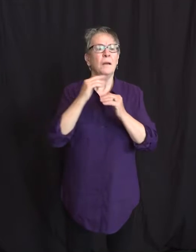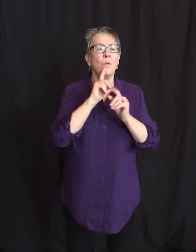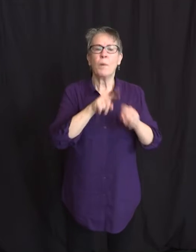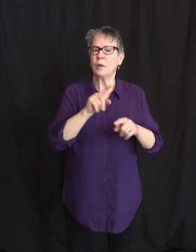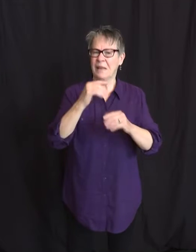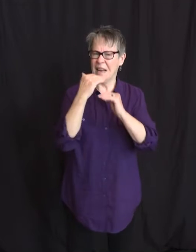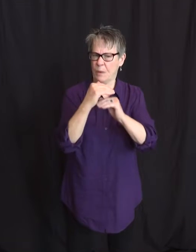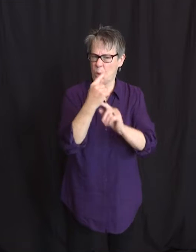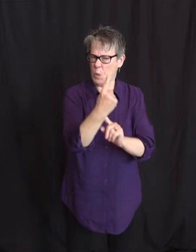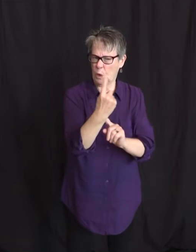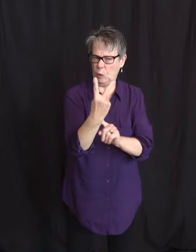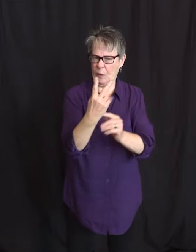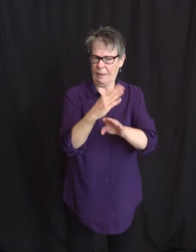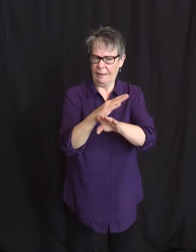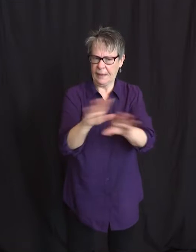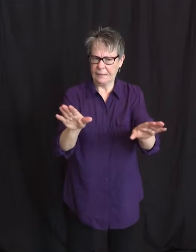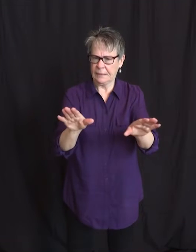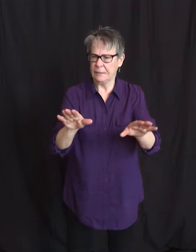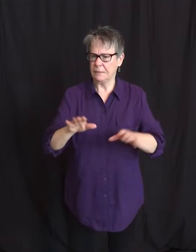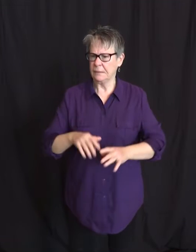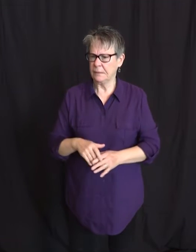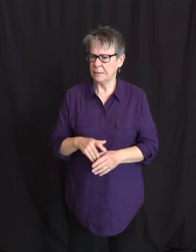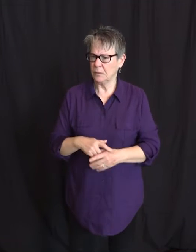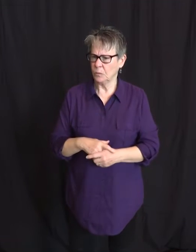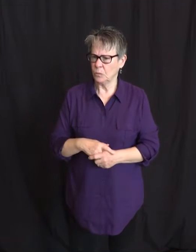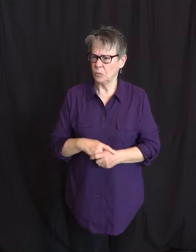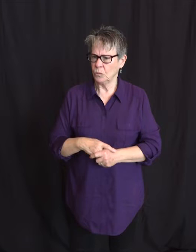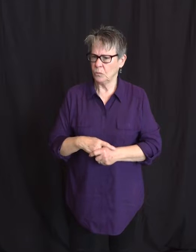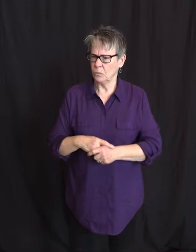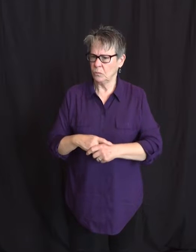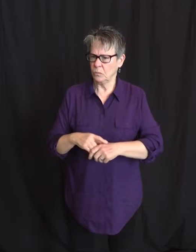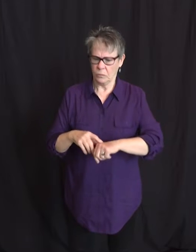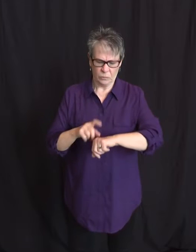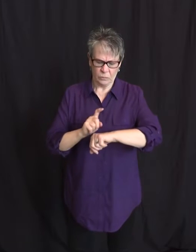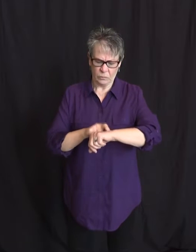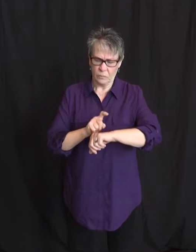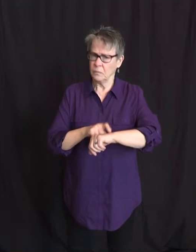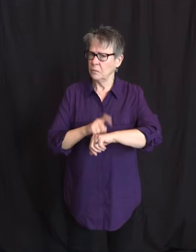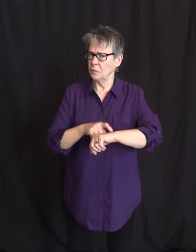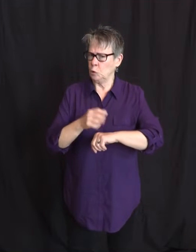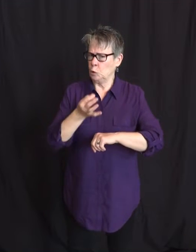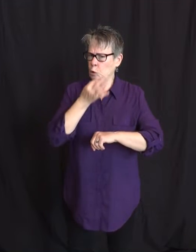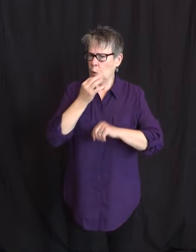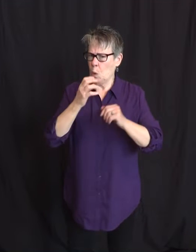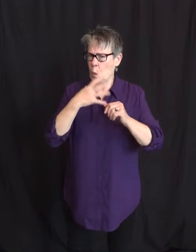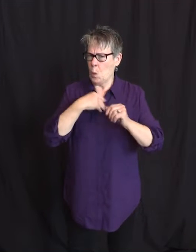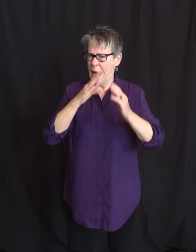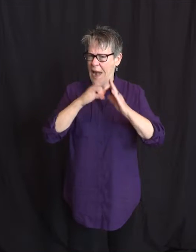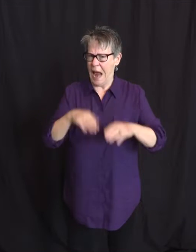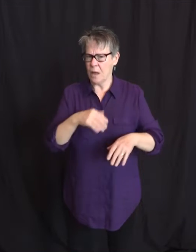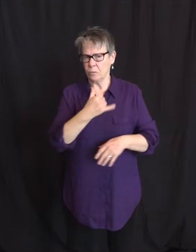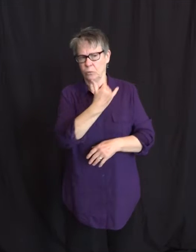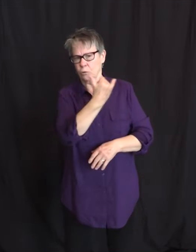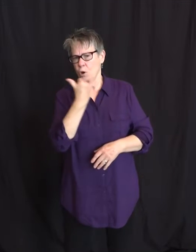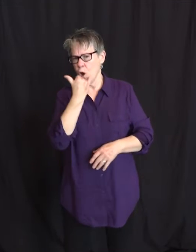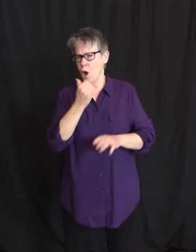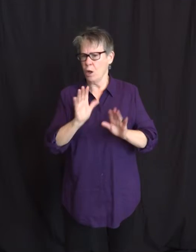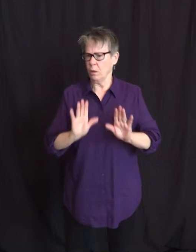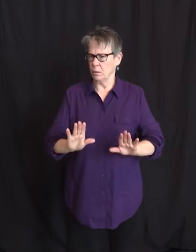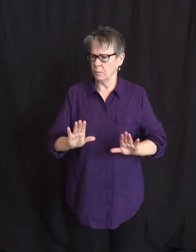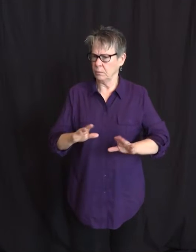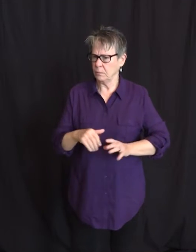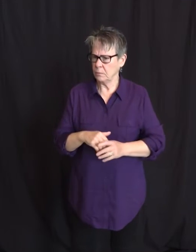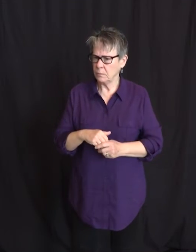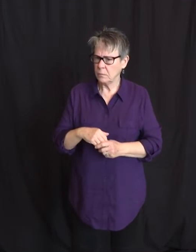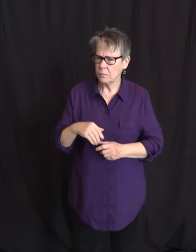House virtually. Talk, if you could, Pat, off subject, but importantly, one of your guys was shot last night, and just give us a quick sense of how he's